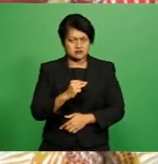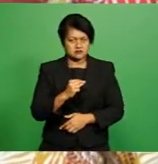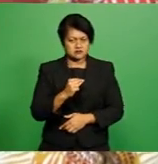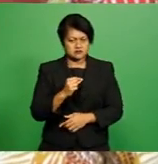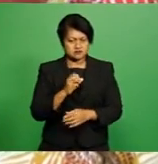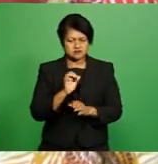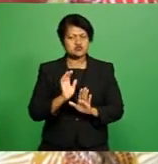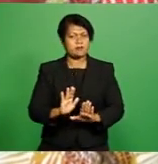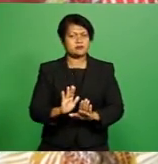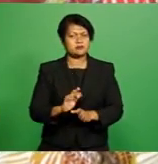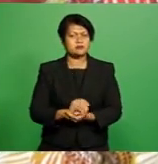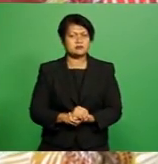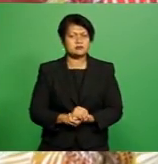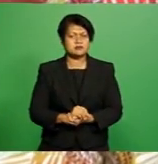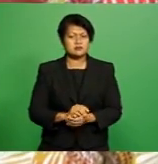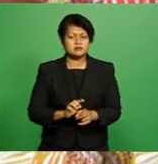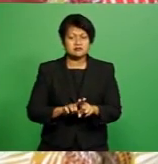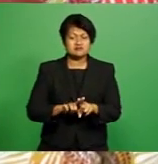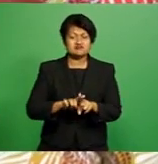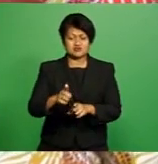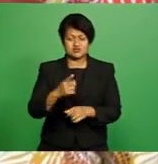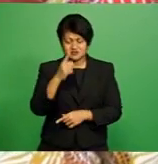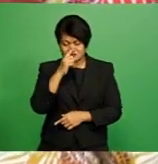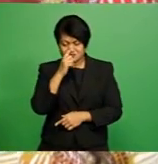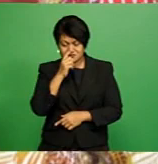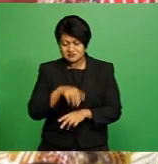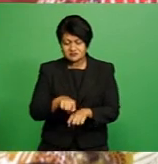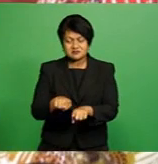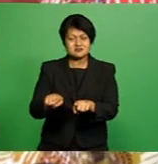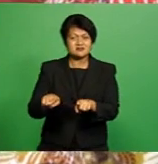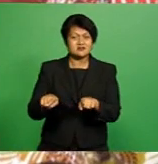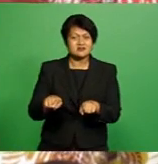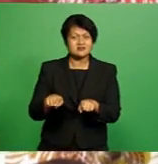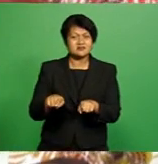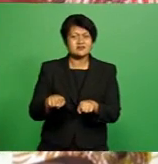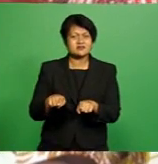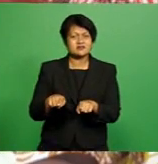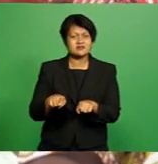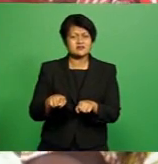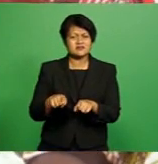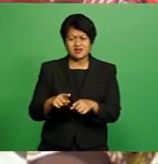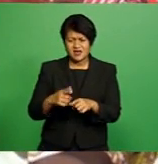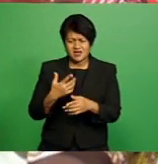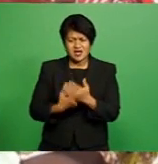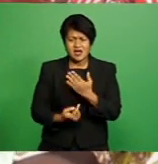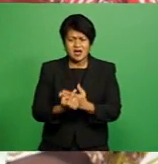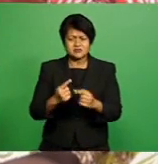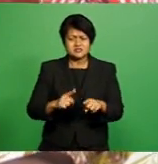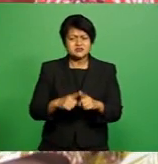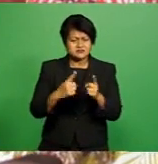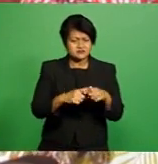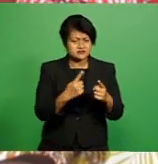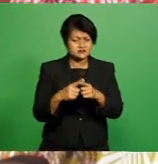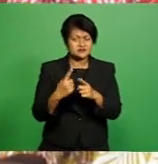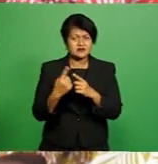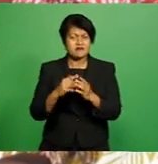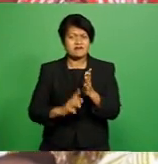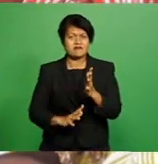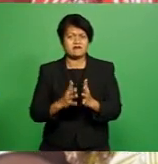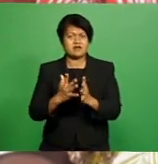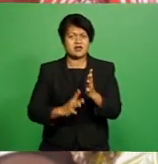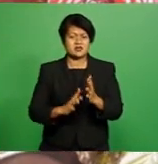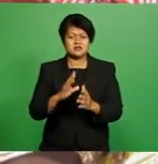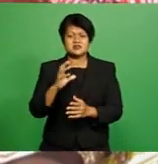property and savings creates lasting pain for the victims of fire, some of whom